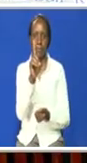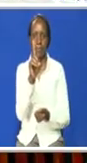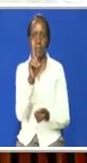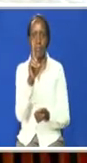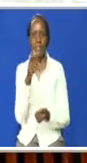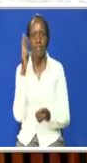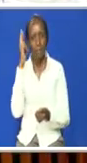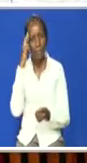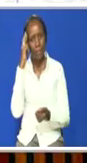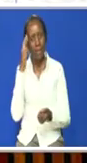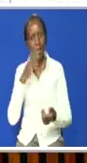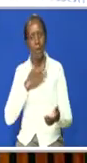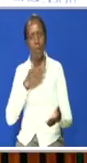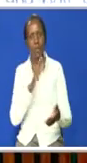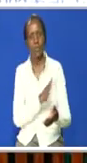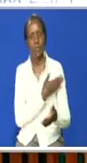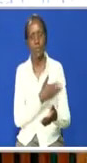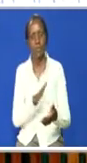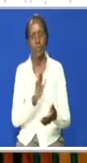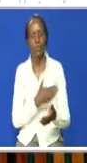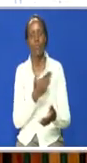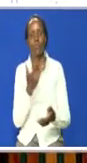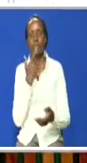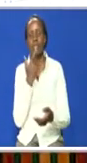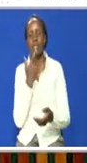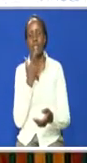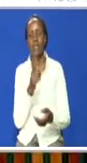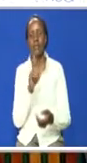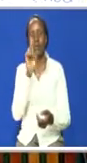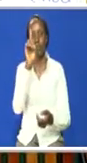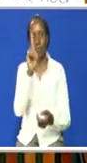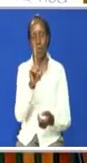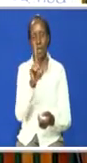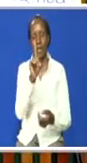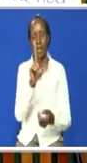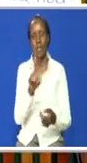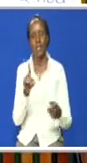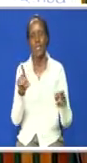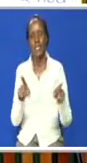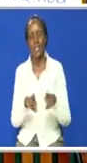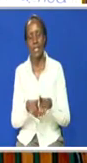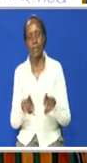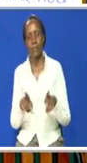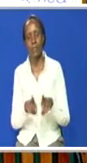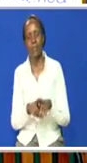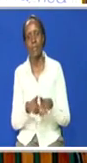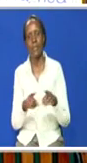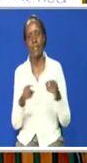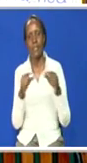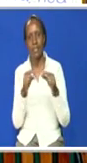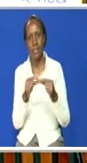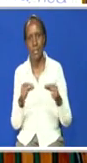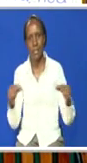Remember our song? We said, one like a stick, one like